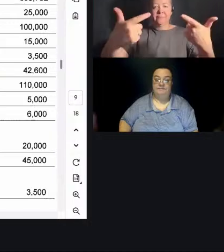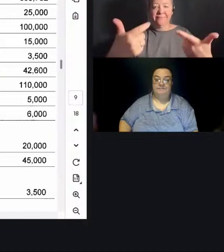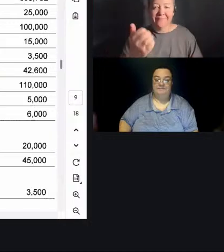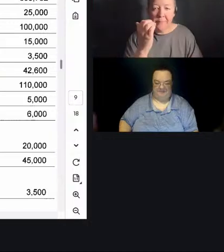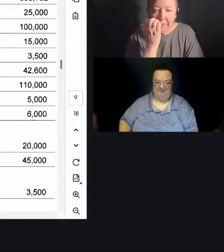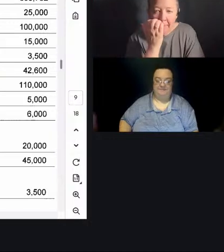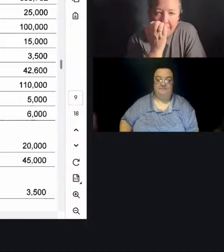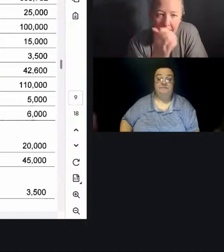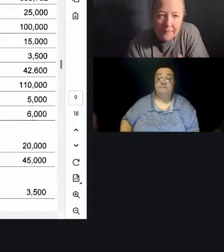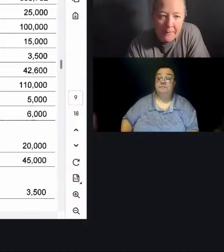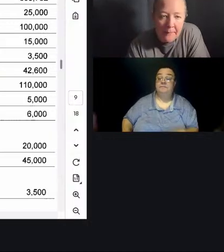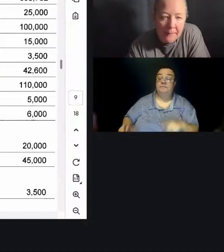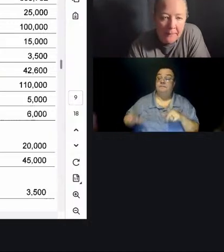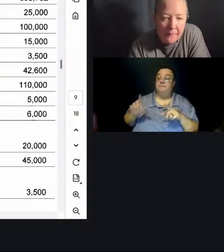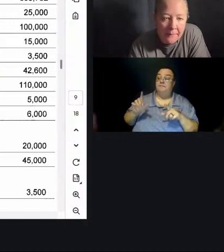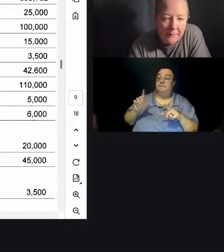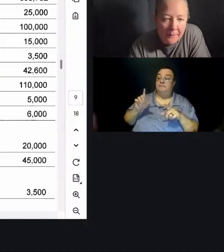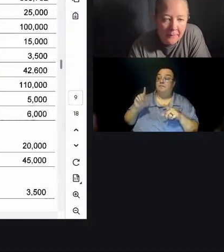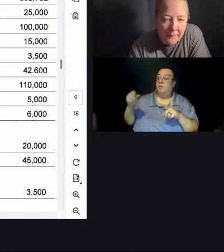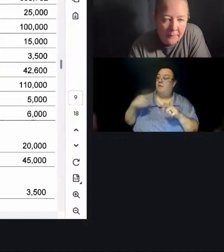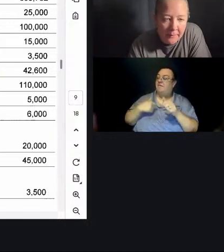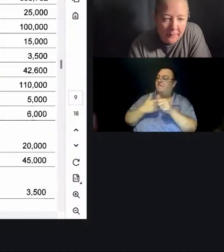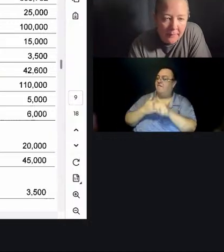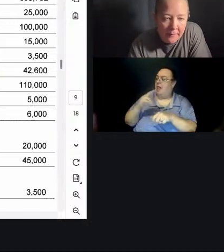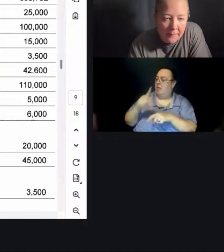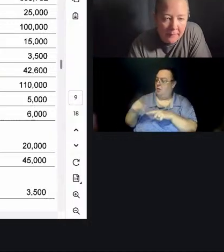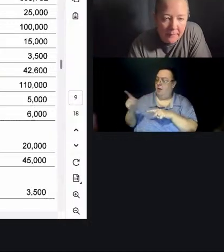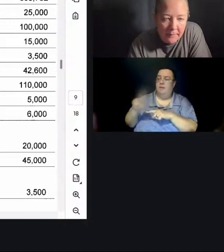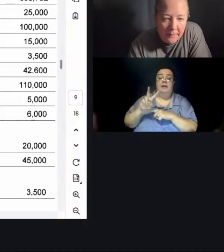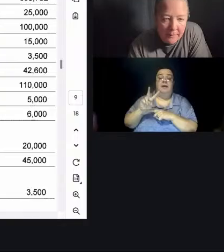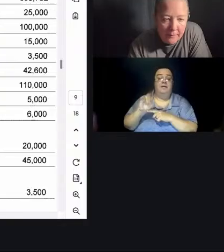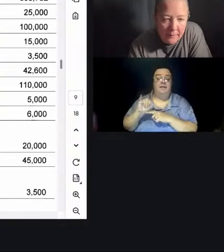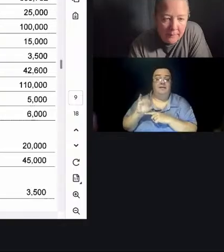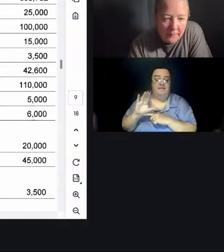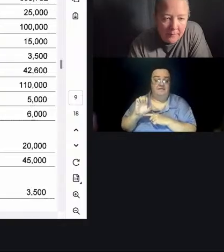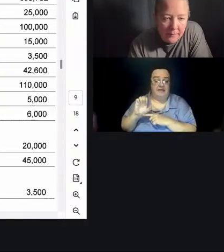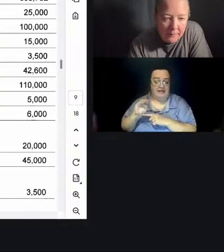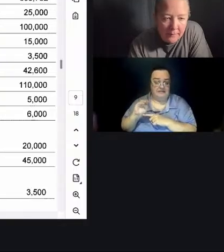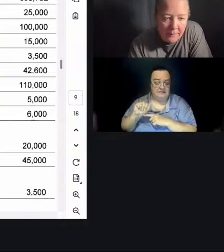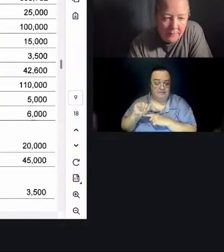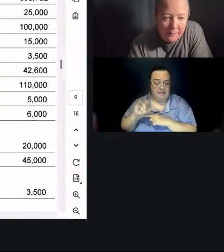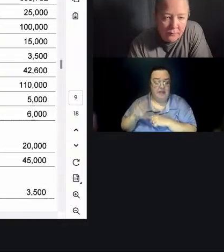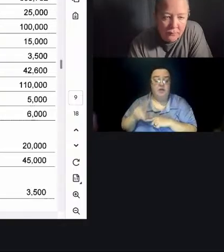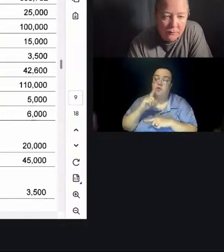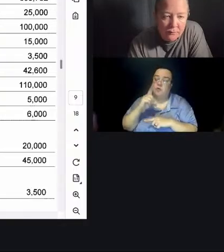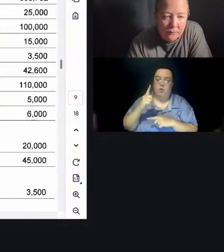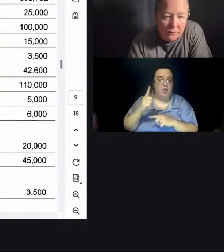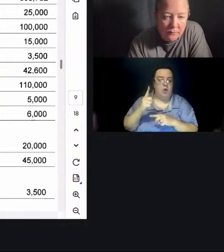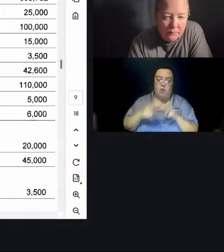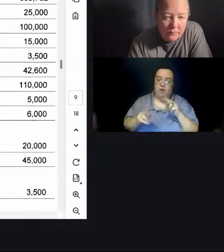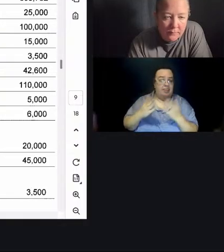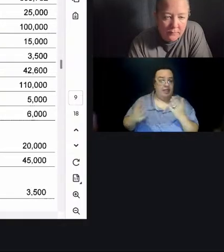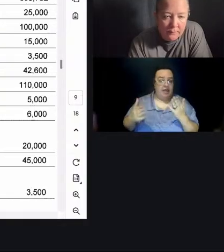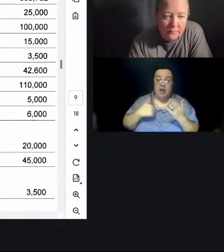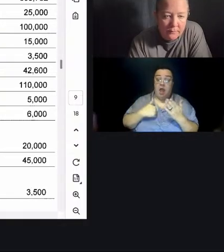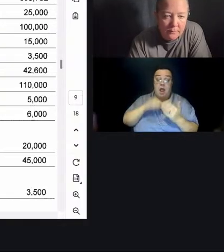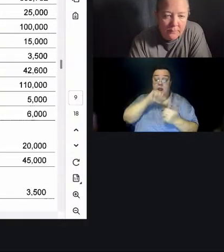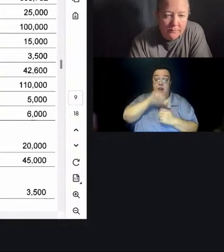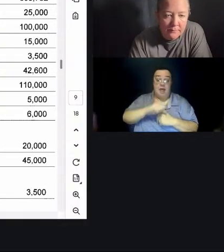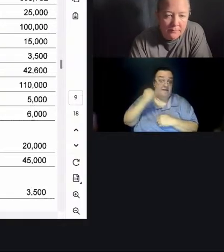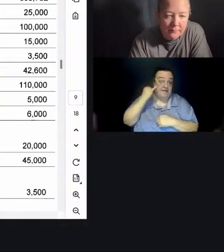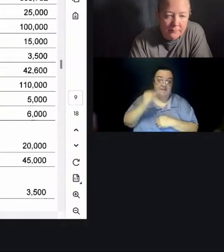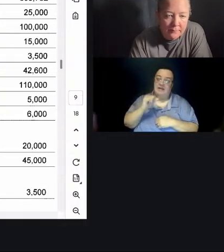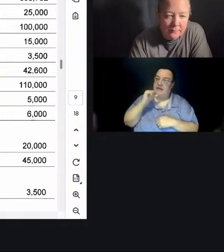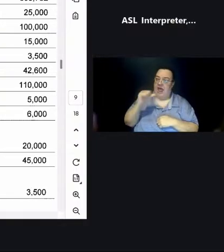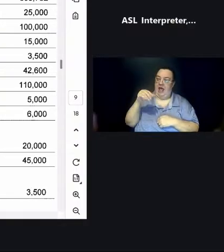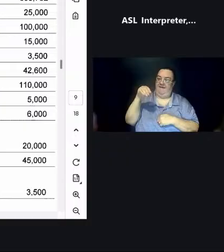Do you have a follow-up? I just had one quick thing, which is that I love the idea of not funding the